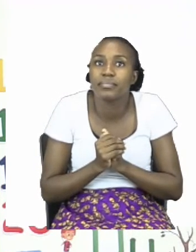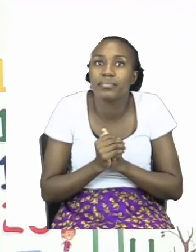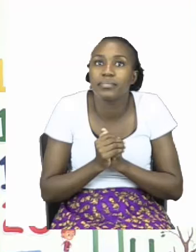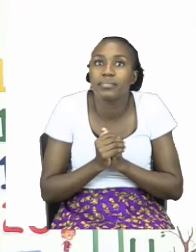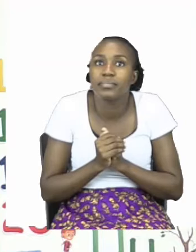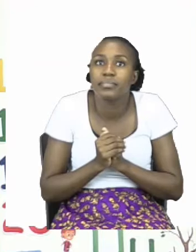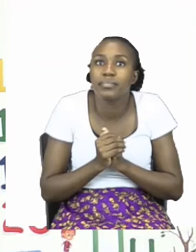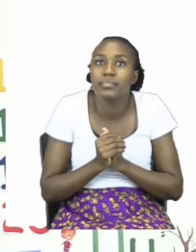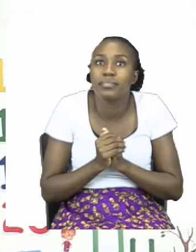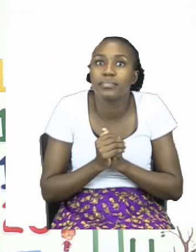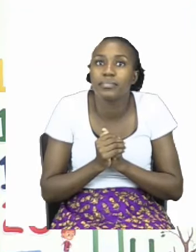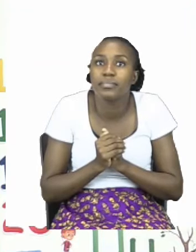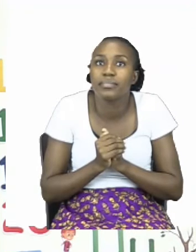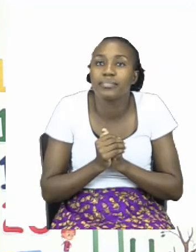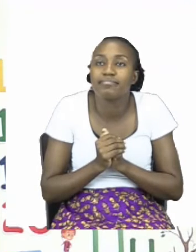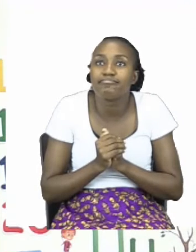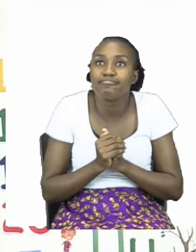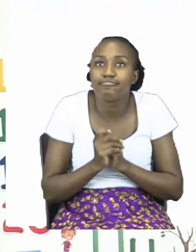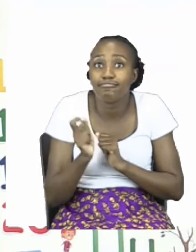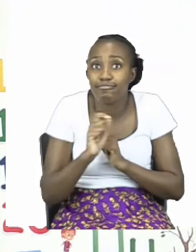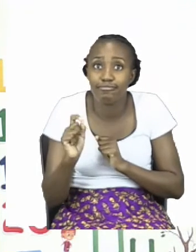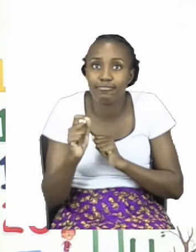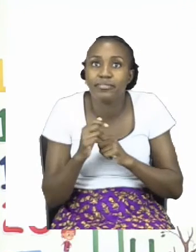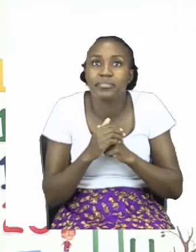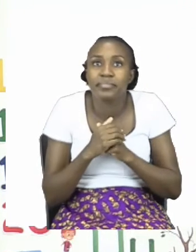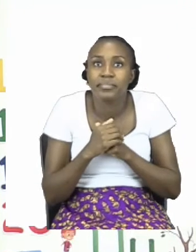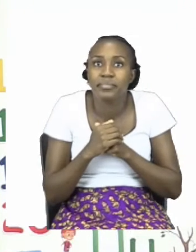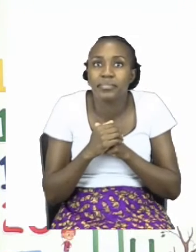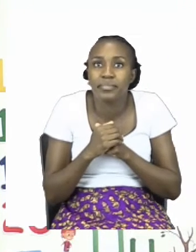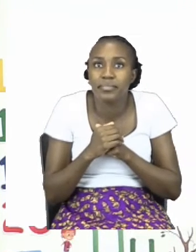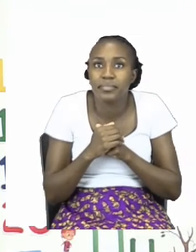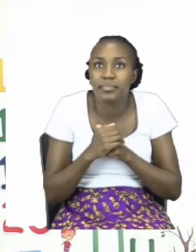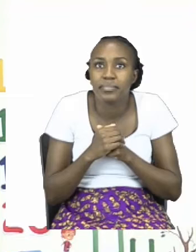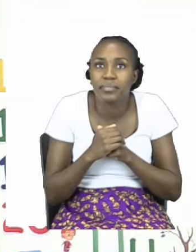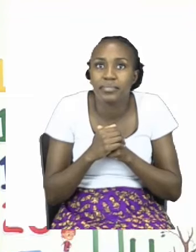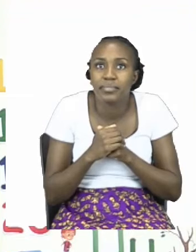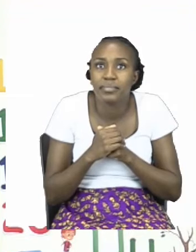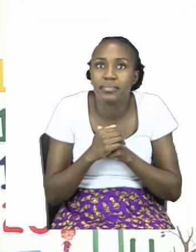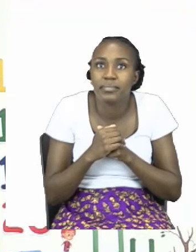P-O-T. Pot. So we're going to write it now. We say P.